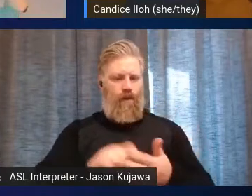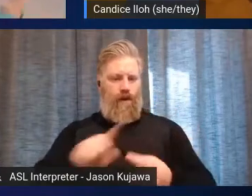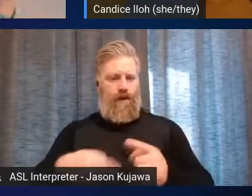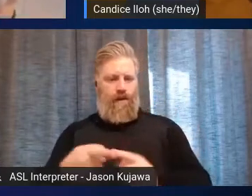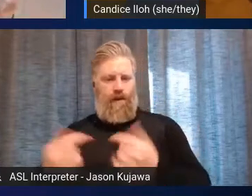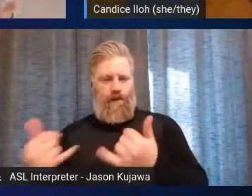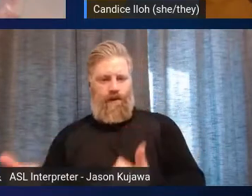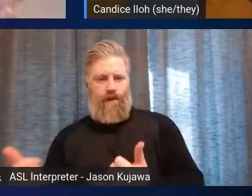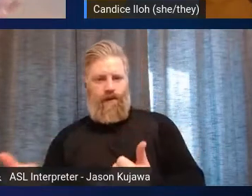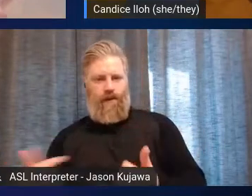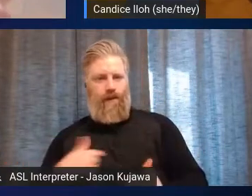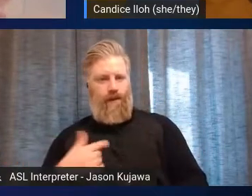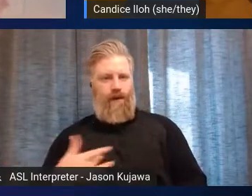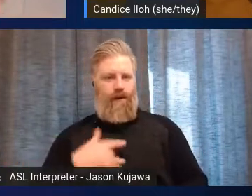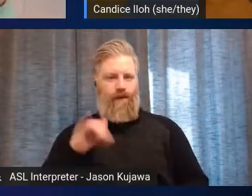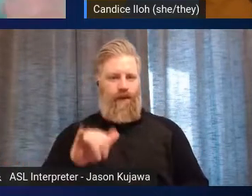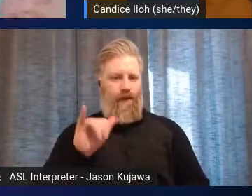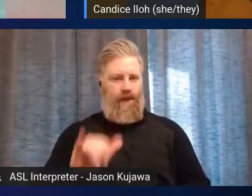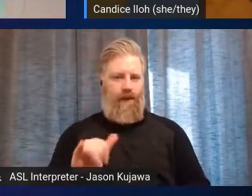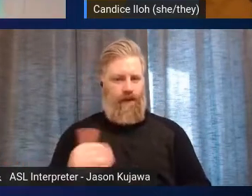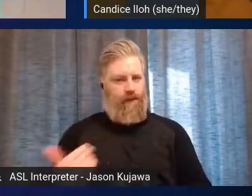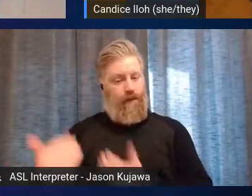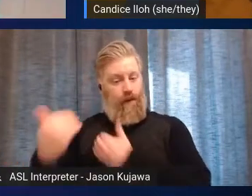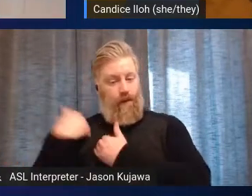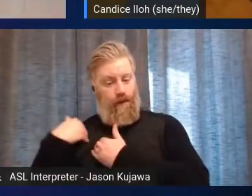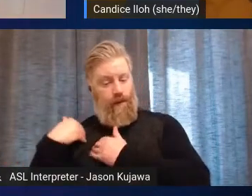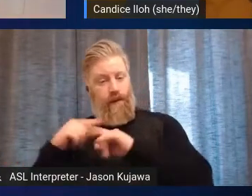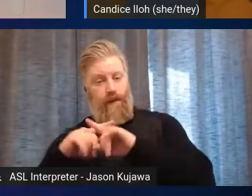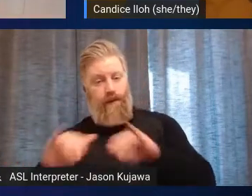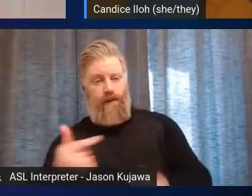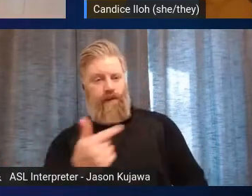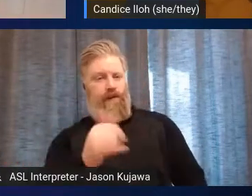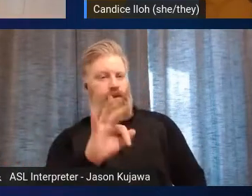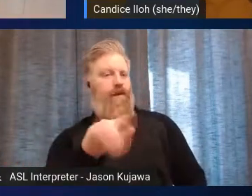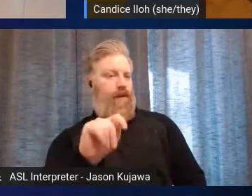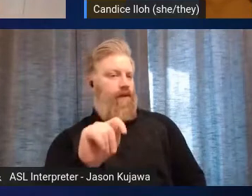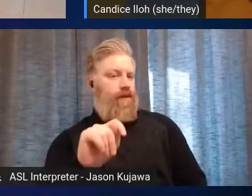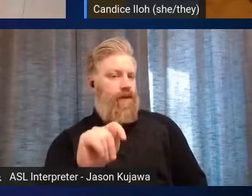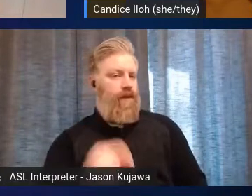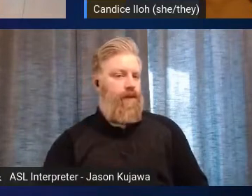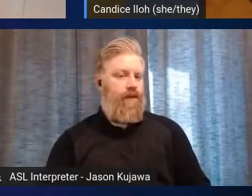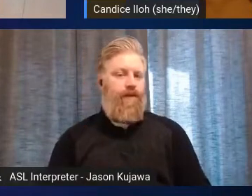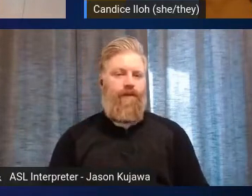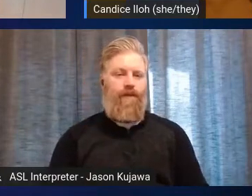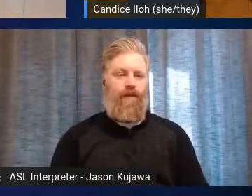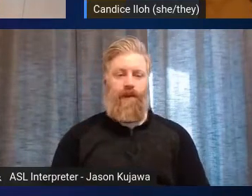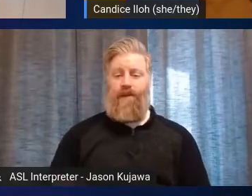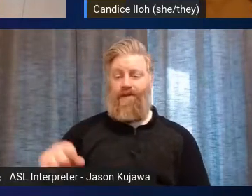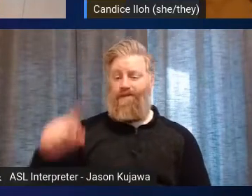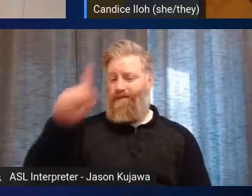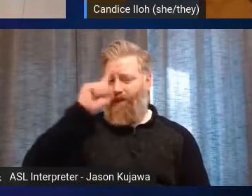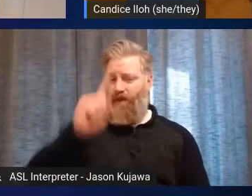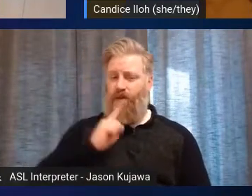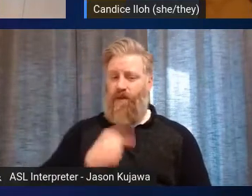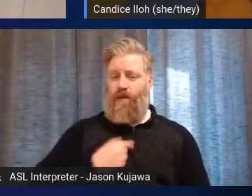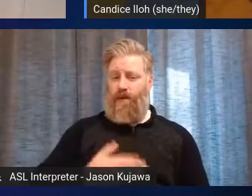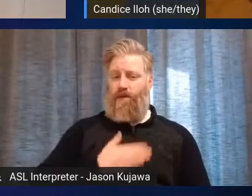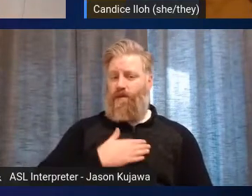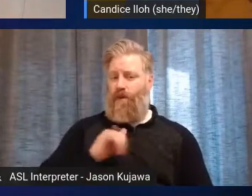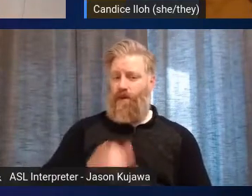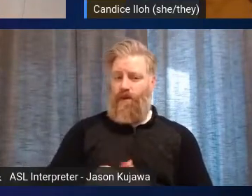is a responsibility and also a gift to be able to do that. For sure. For sure. I appreciate that, Tracy, for